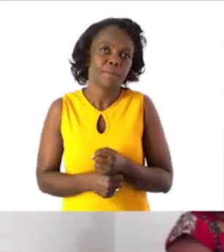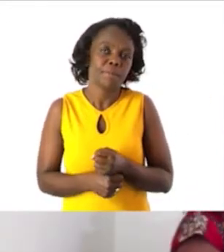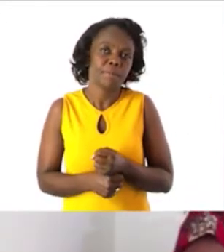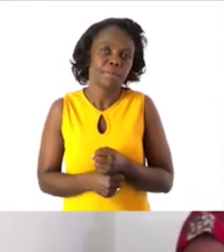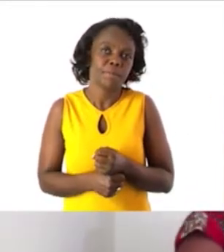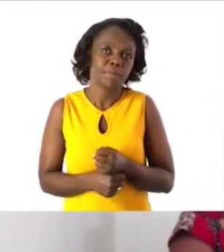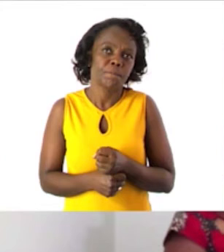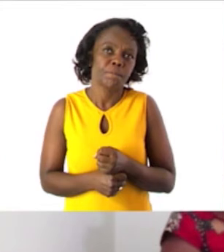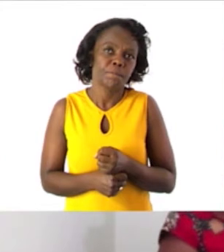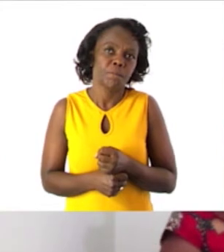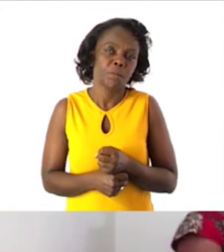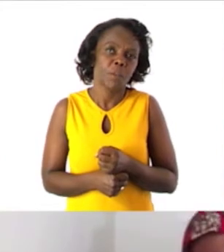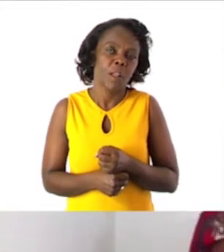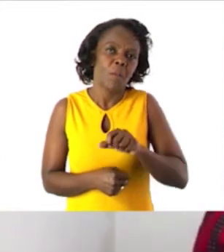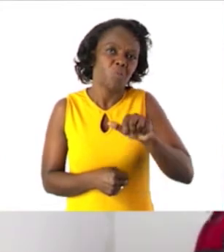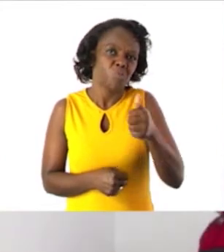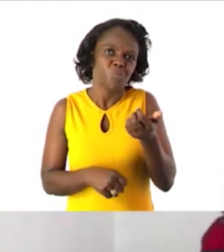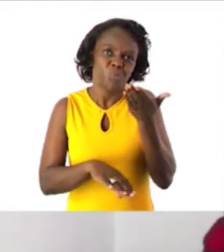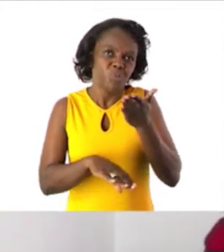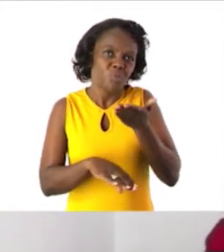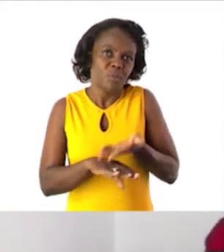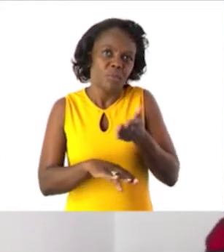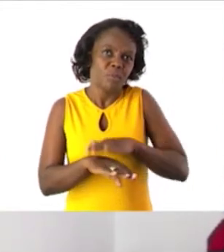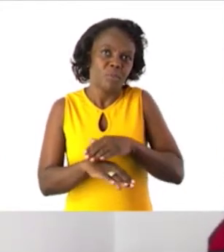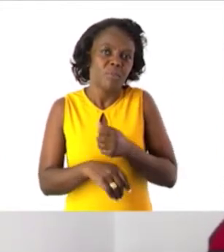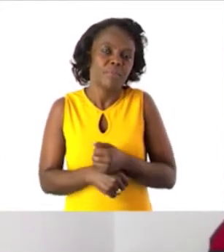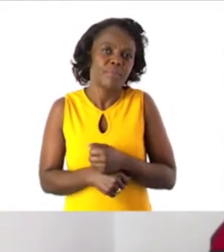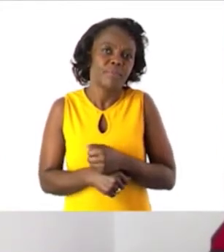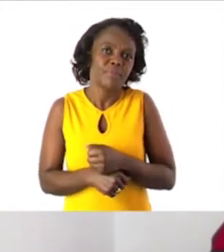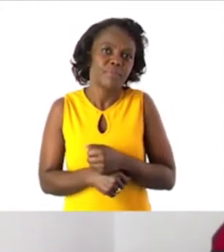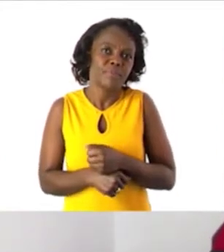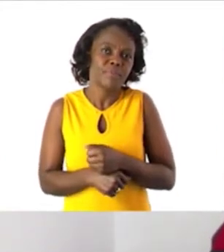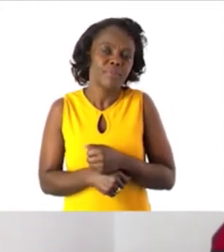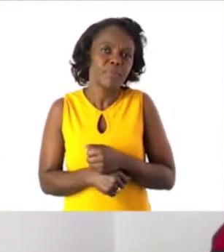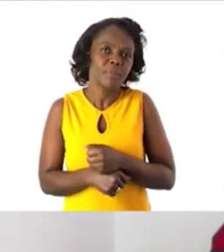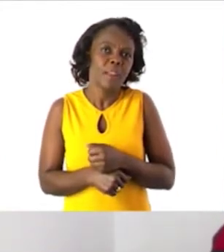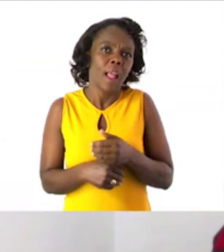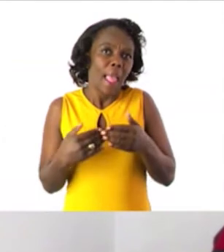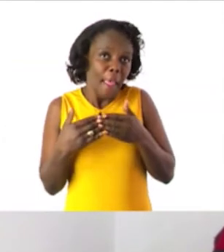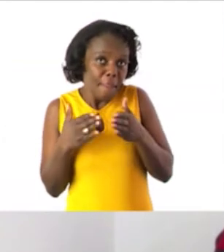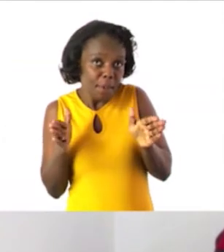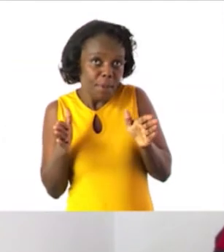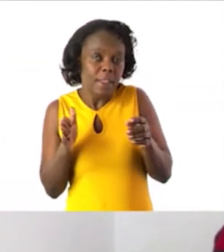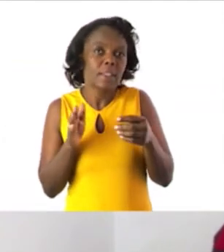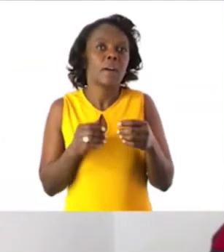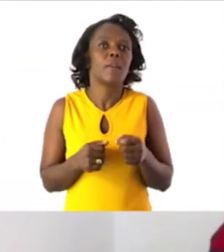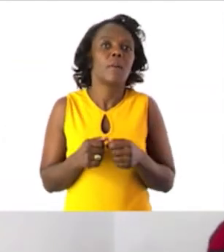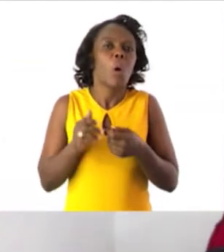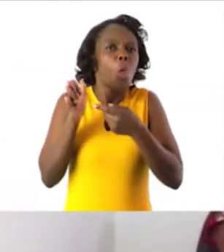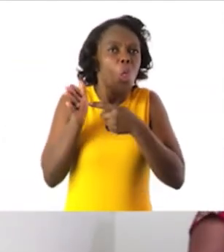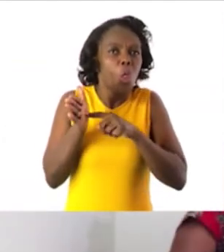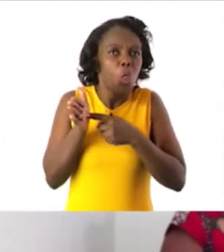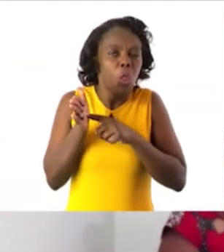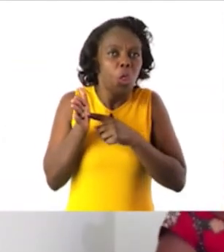right, let me look at another example again. This time it's at the beginning of the